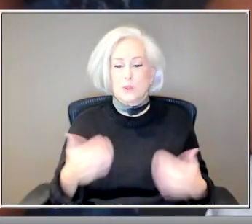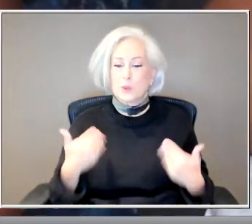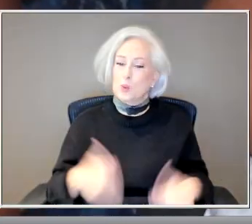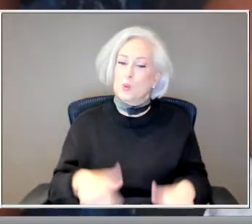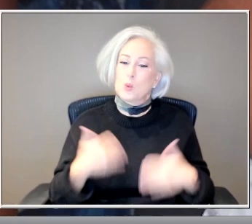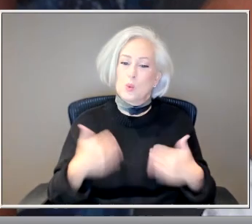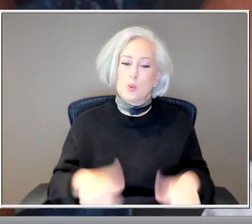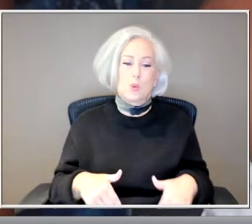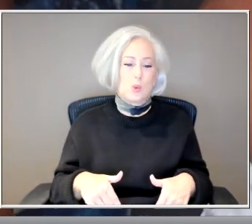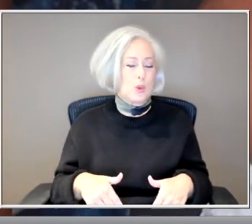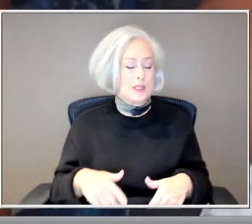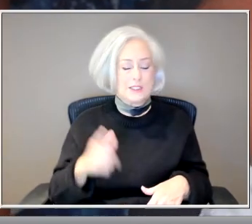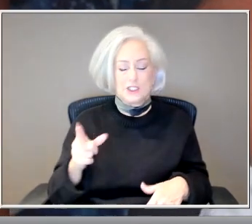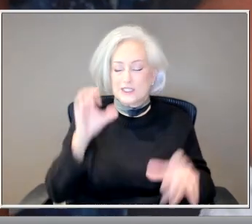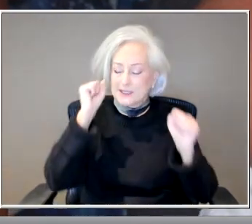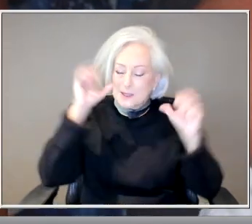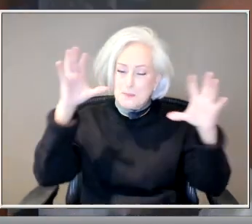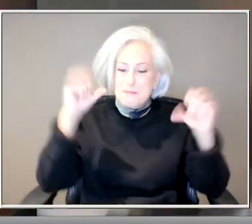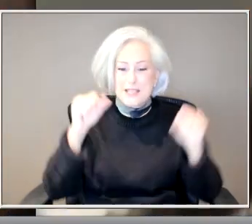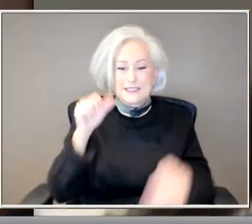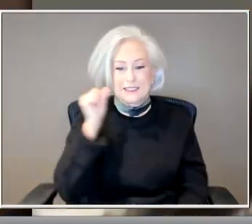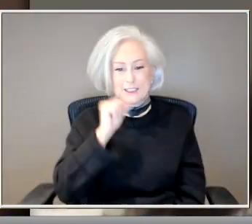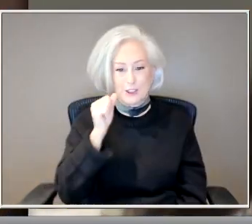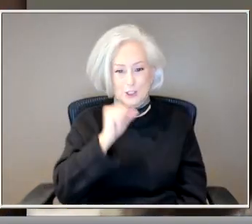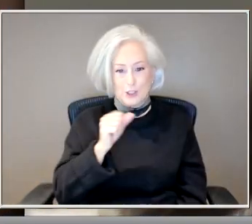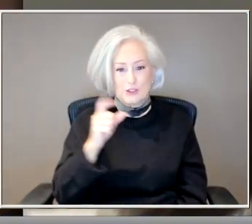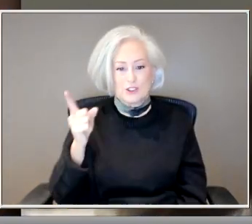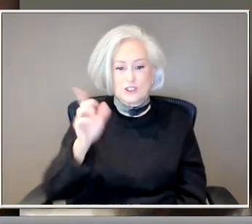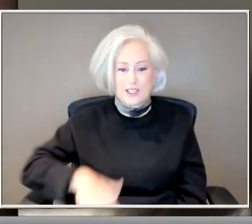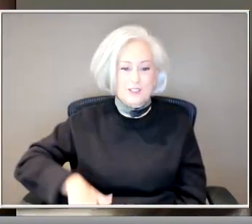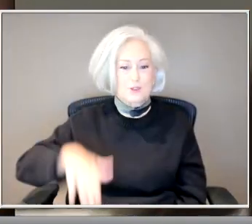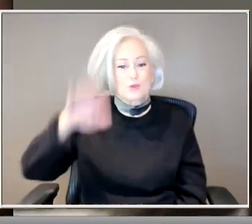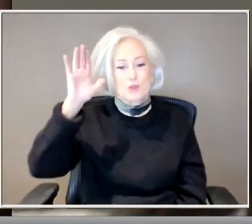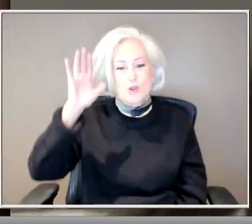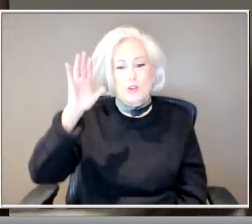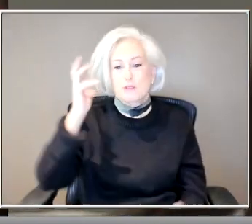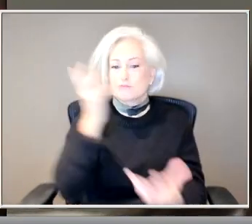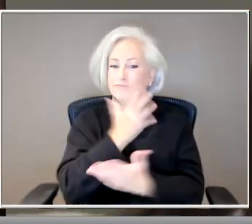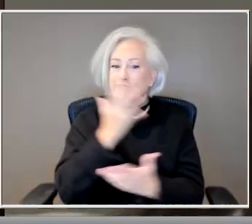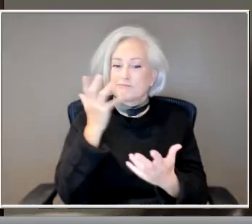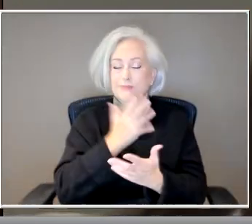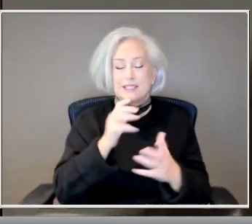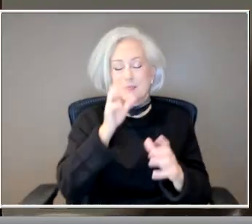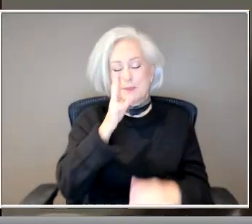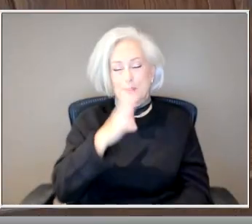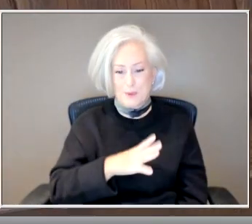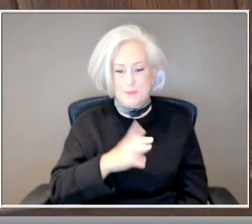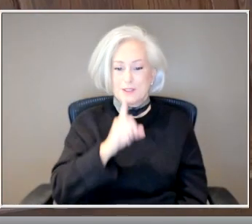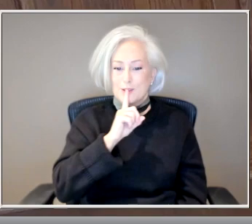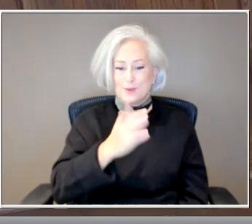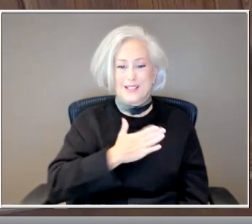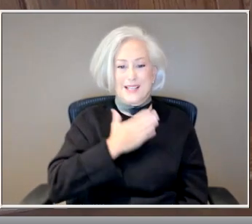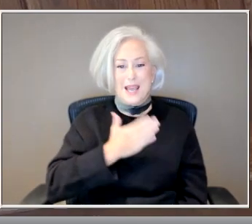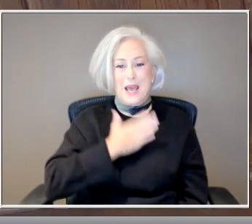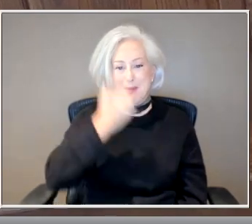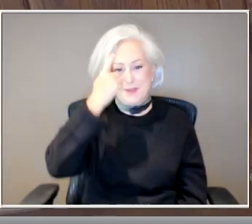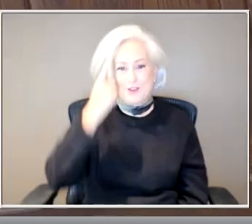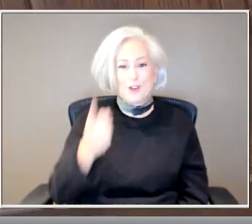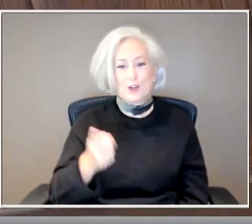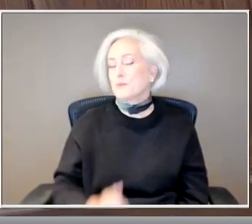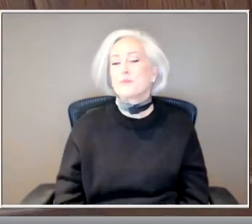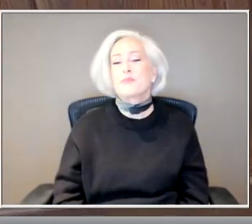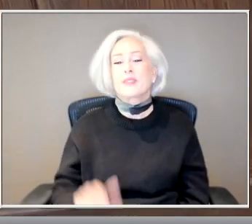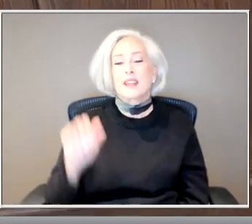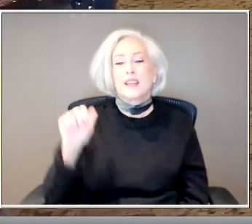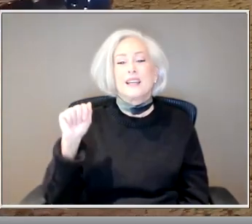an amazing girl. She's grown into an incredible woman, and we're really happy for her. But Ann gives that credit